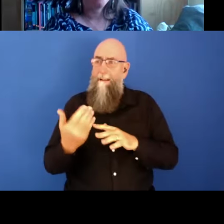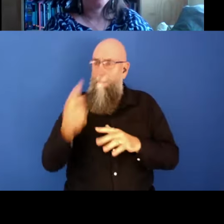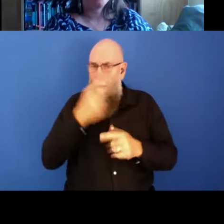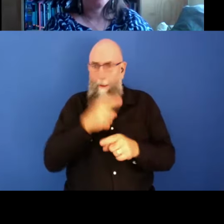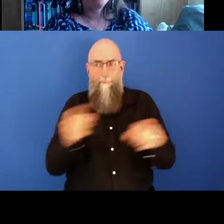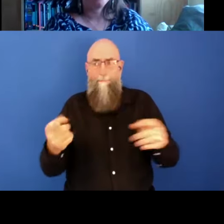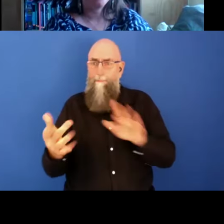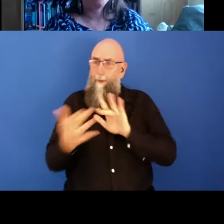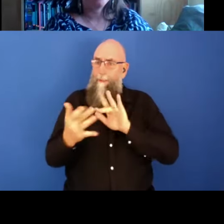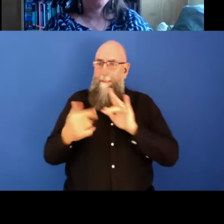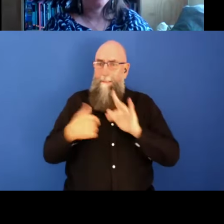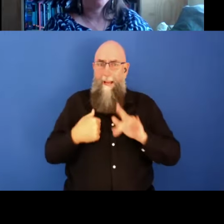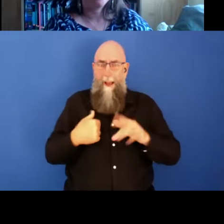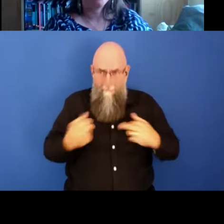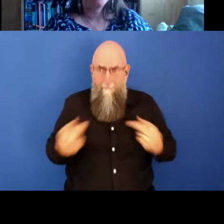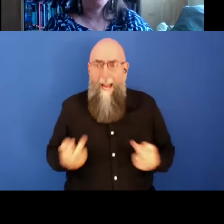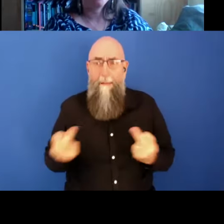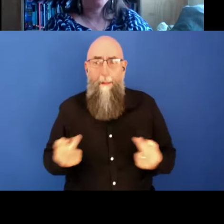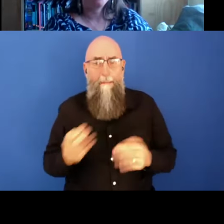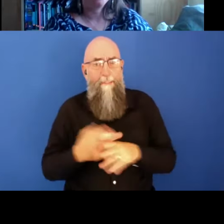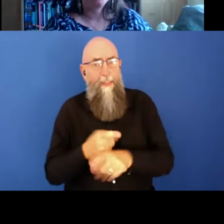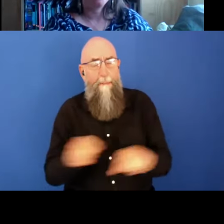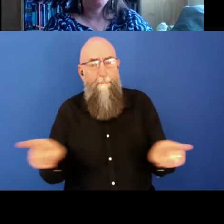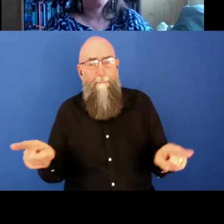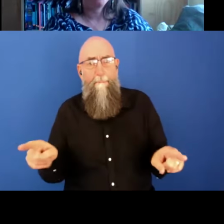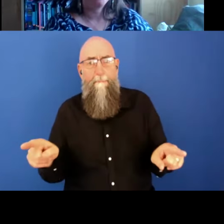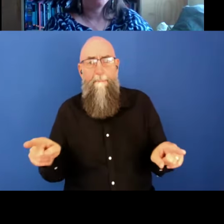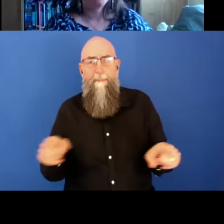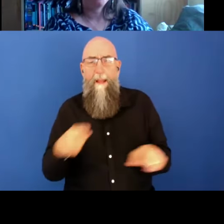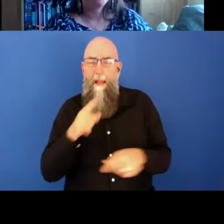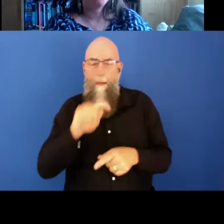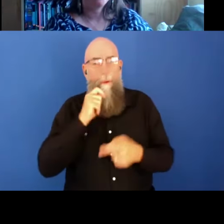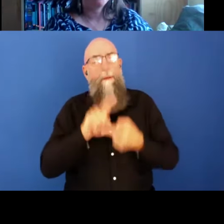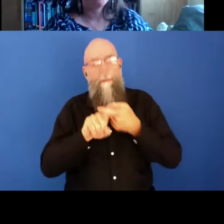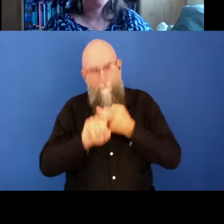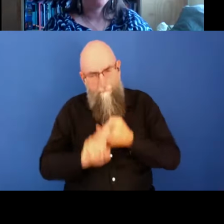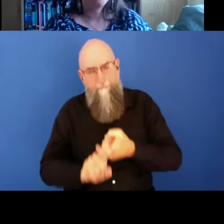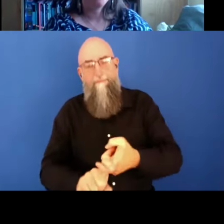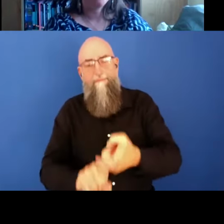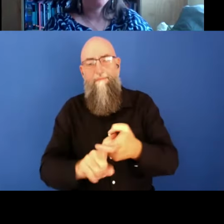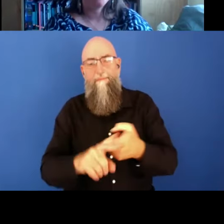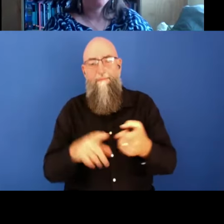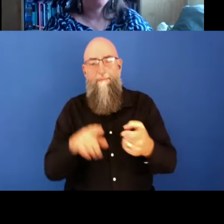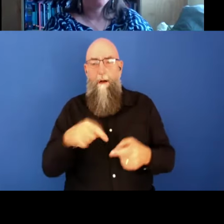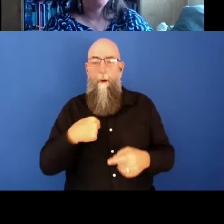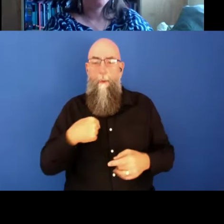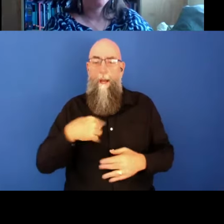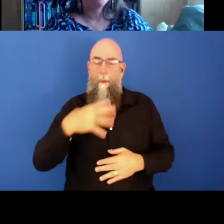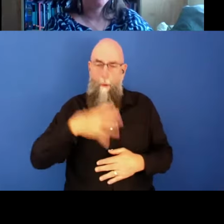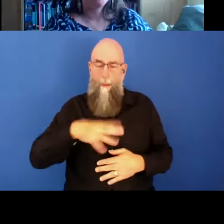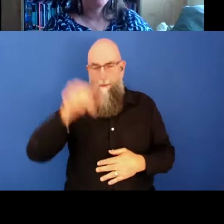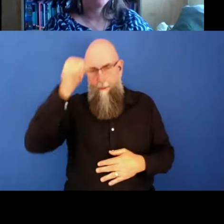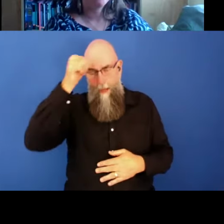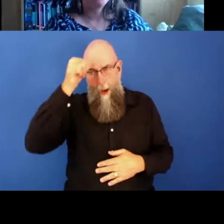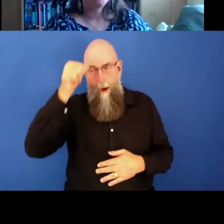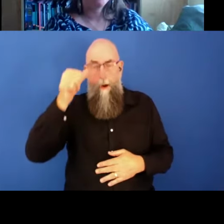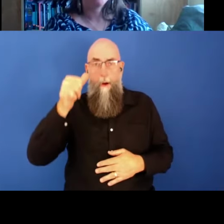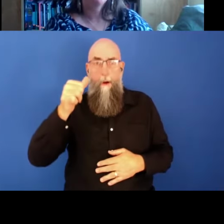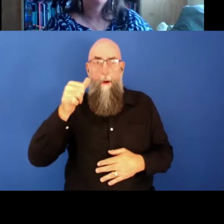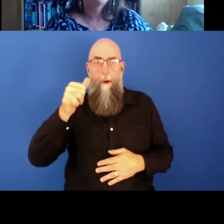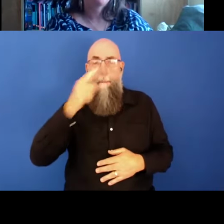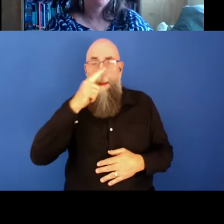i think that that's gonna that's gonna be ongoing people going we will we we want to know what you're doing next we we want to